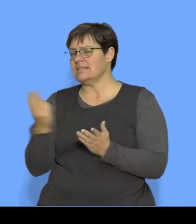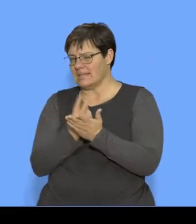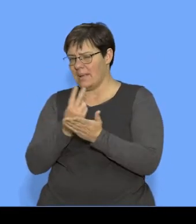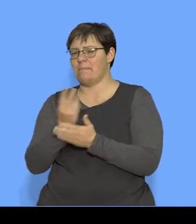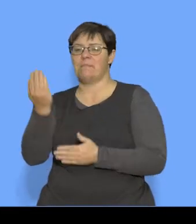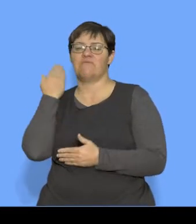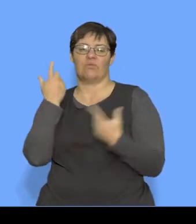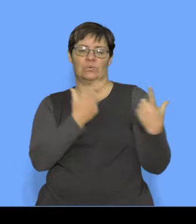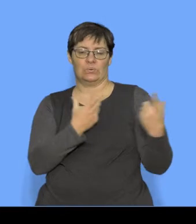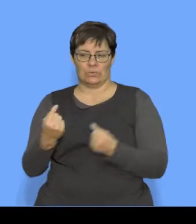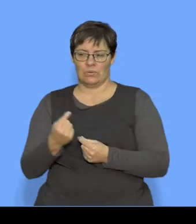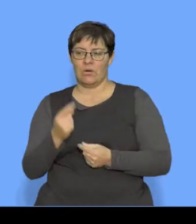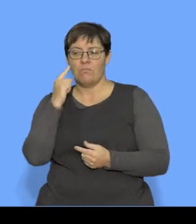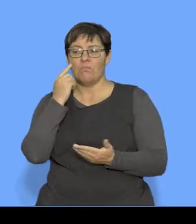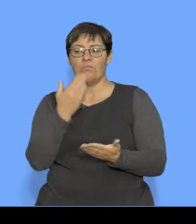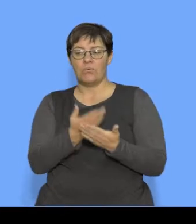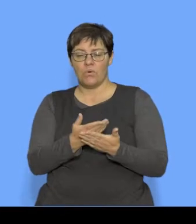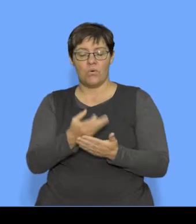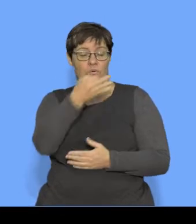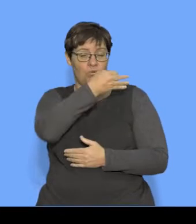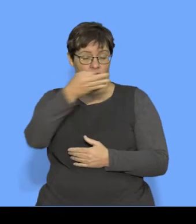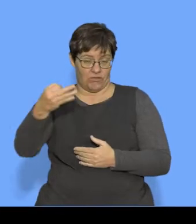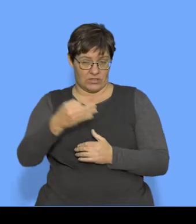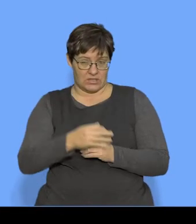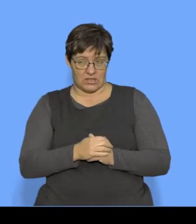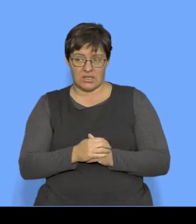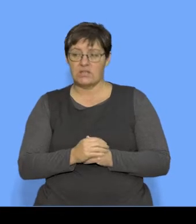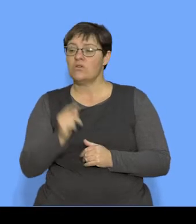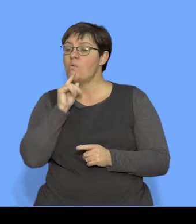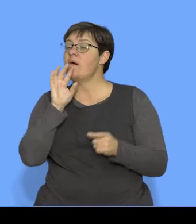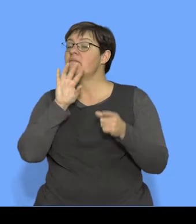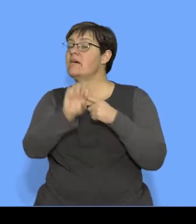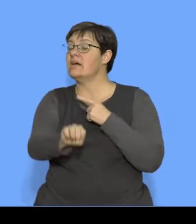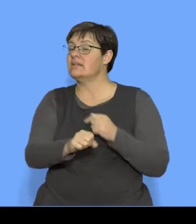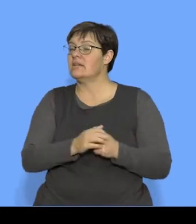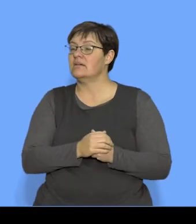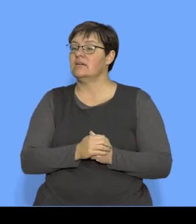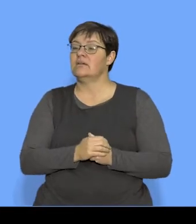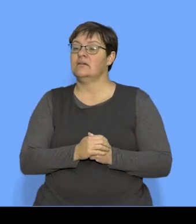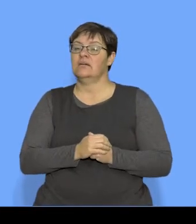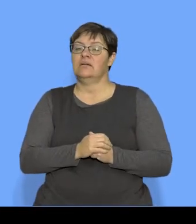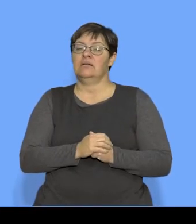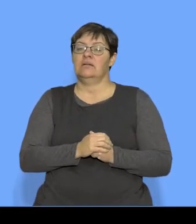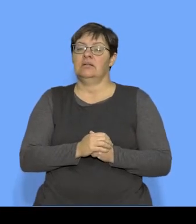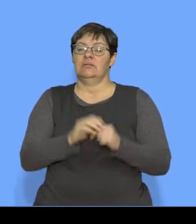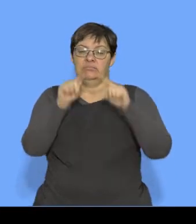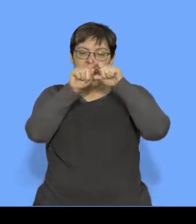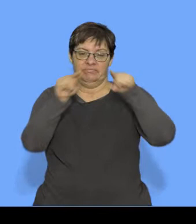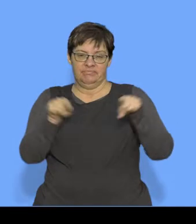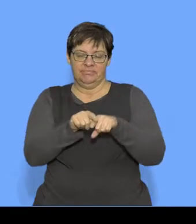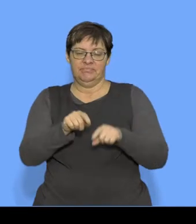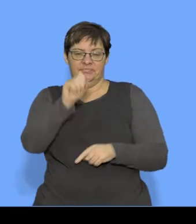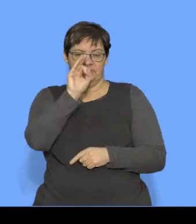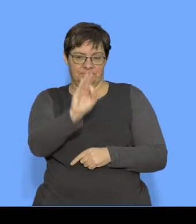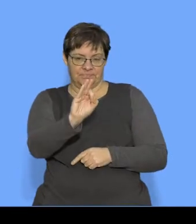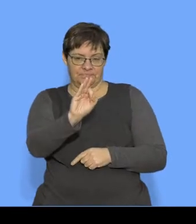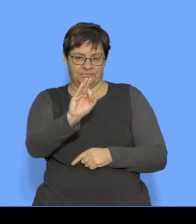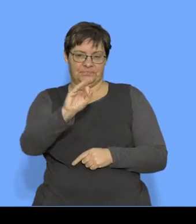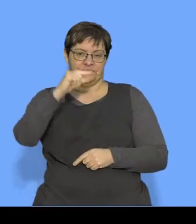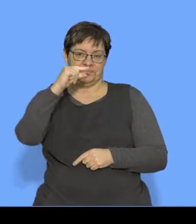done with the previous example, right? You will prove congruency. So you will find that triangle